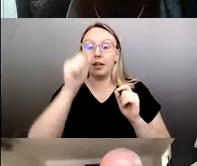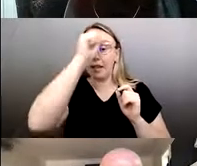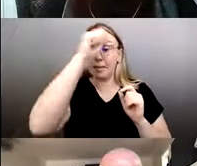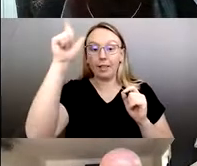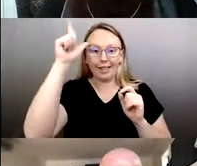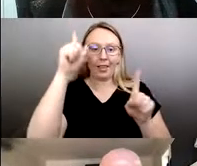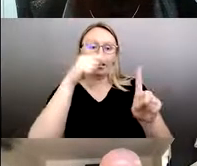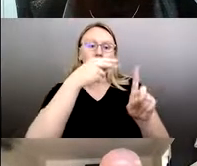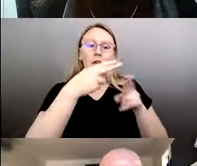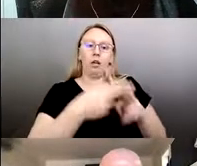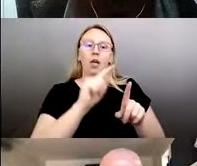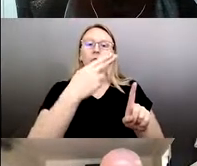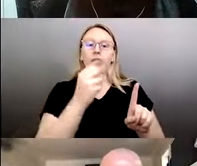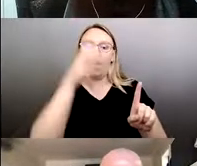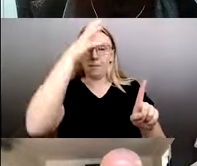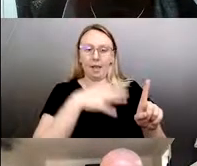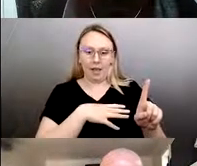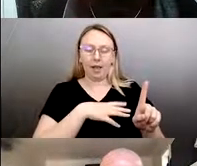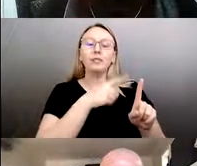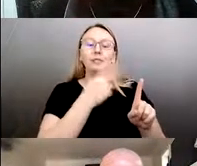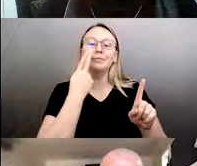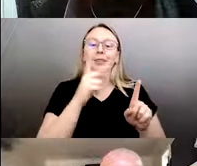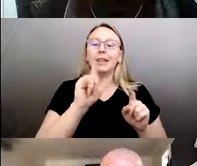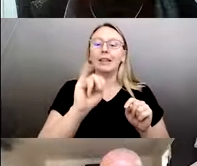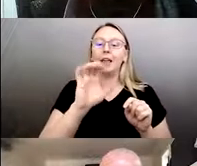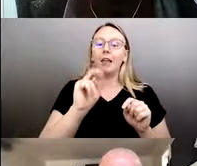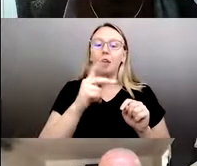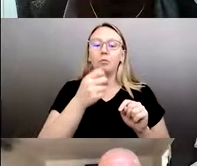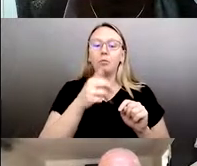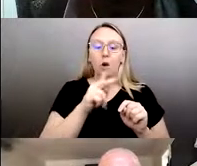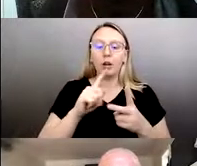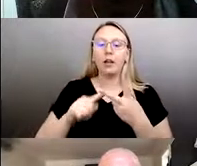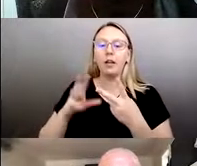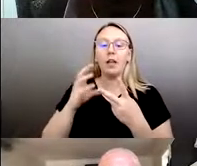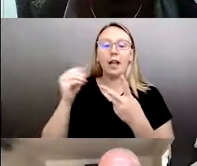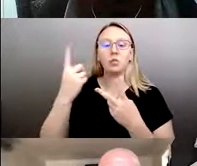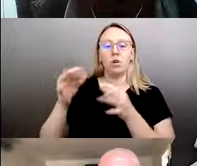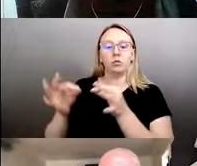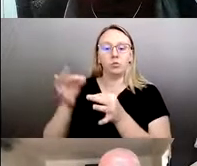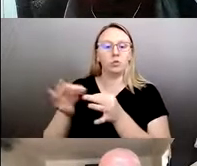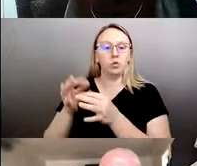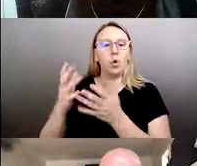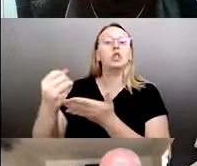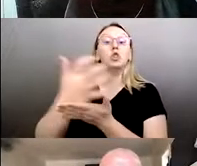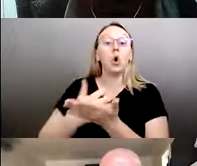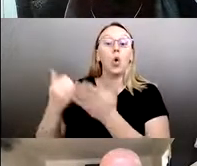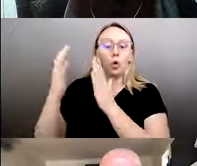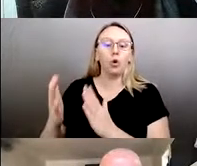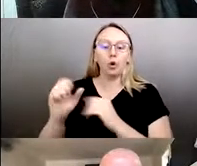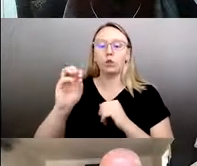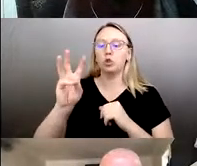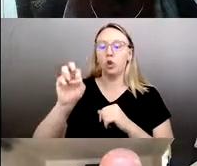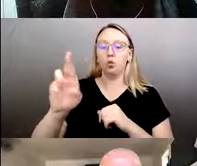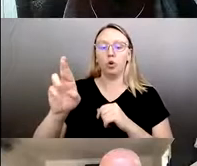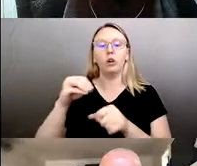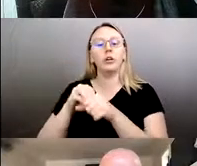Park, and Polaszek's The Sower at the Botanical Gardens. The centerpiece of Grant Park is the Buckingham Fountain,